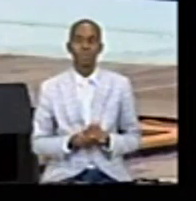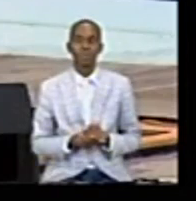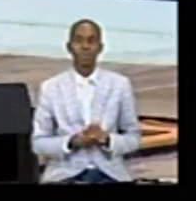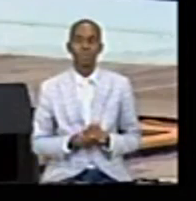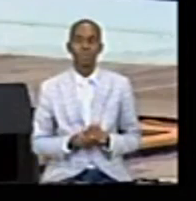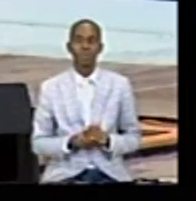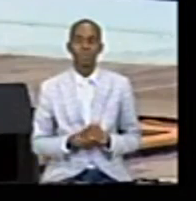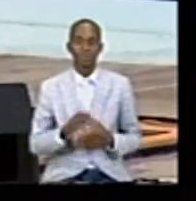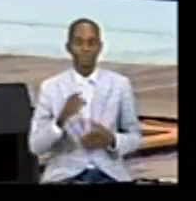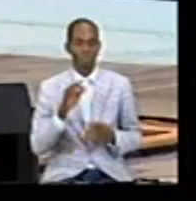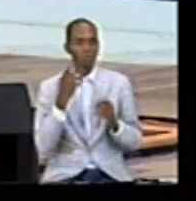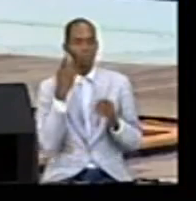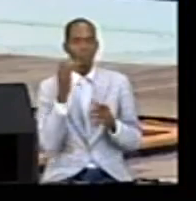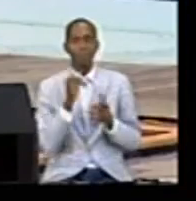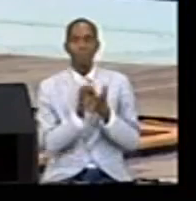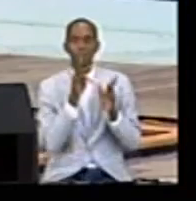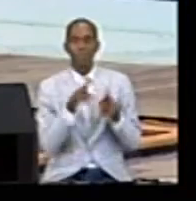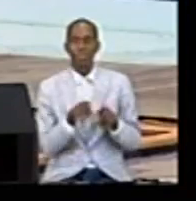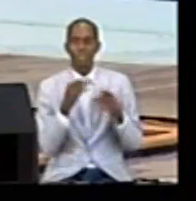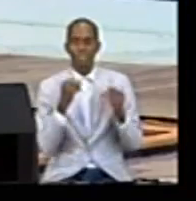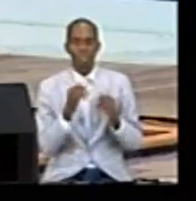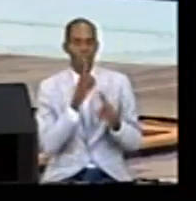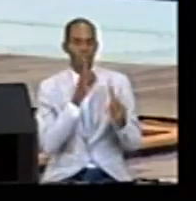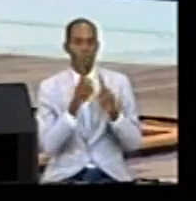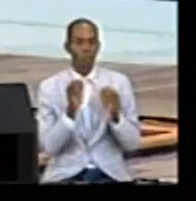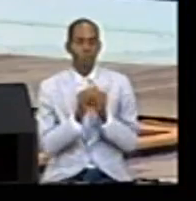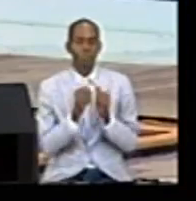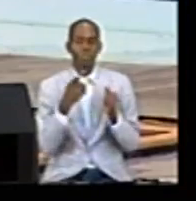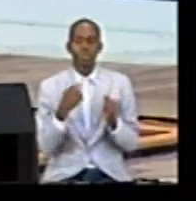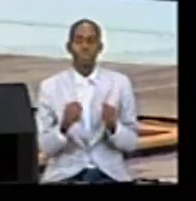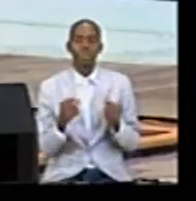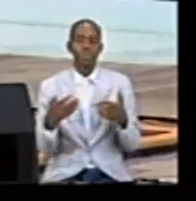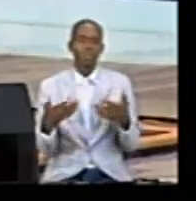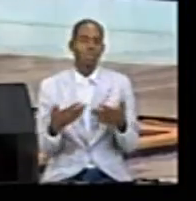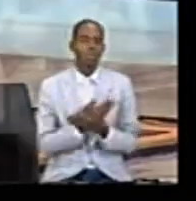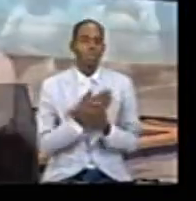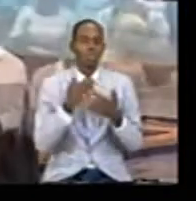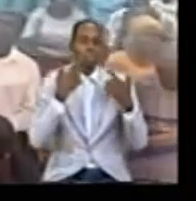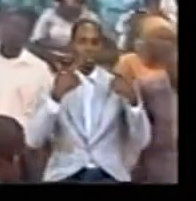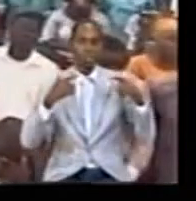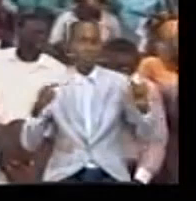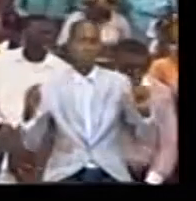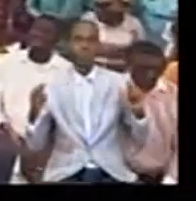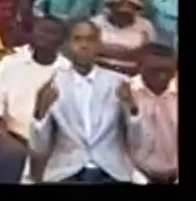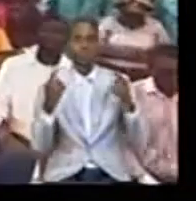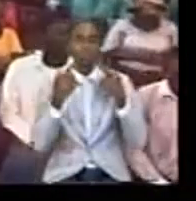with a new language, language of love,